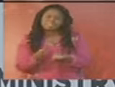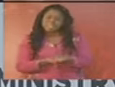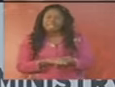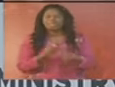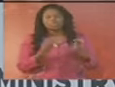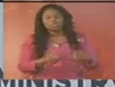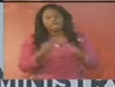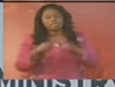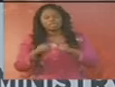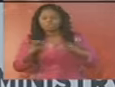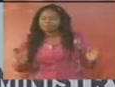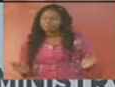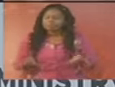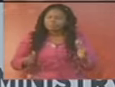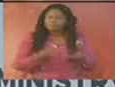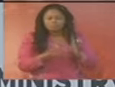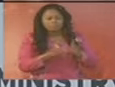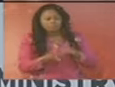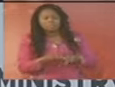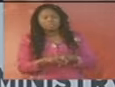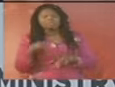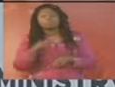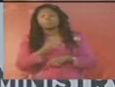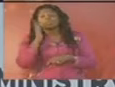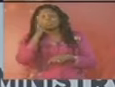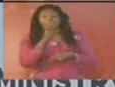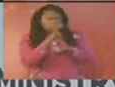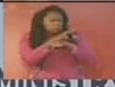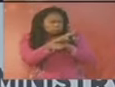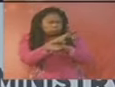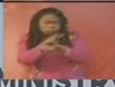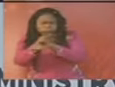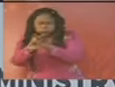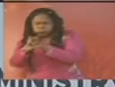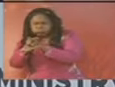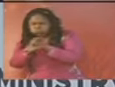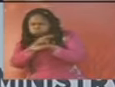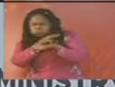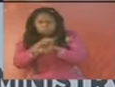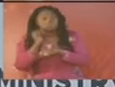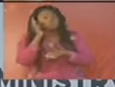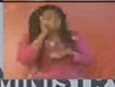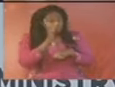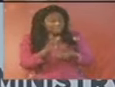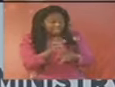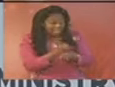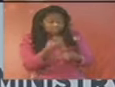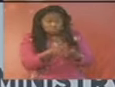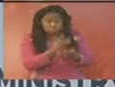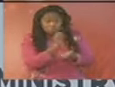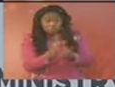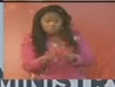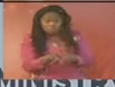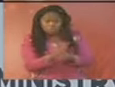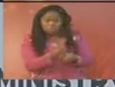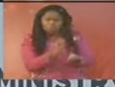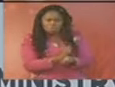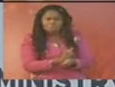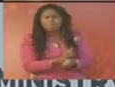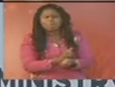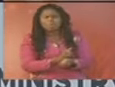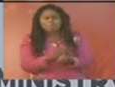Health Inspectorate as well as using officers that were hired for the specific purpose of visiting related to the new normal and examining that